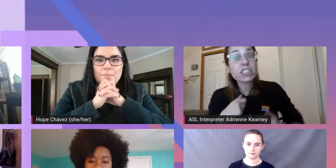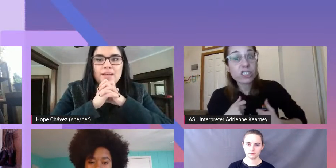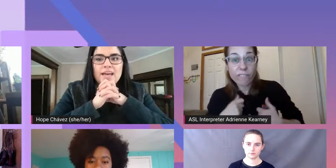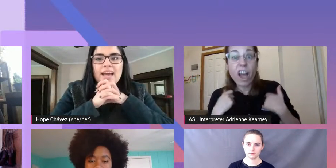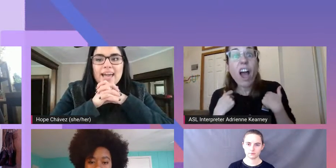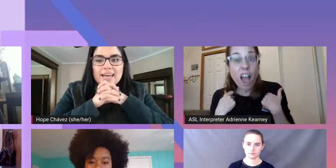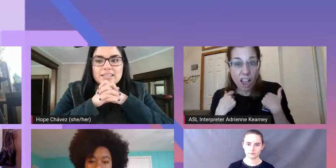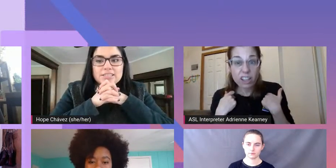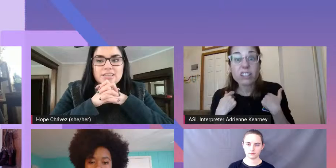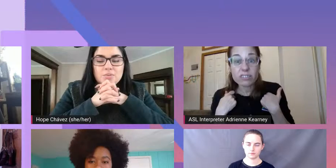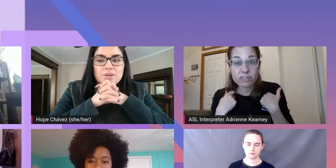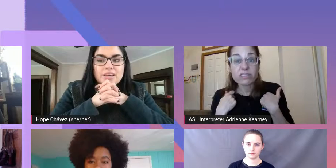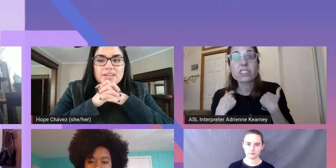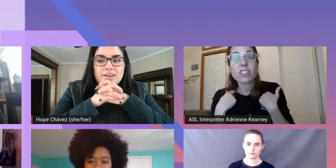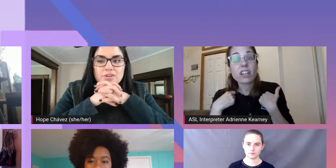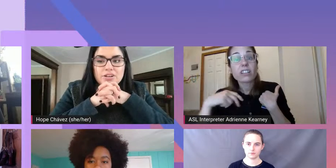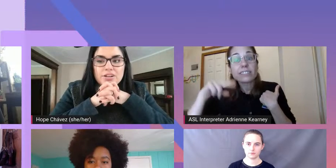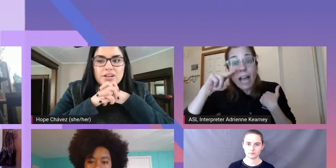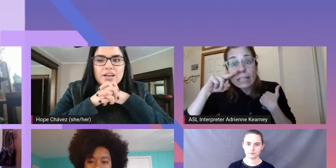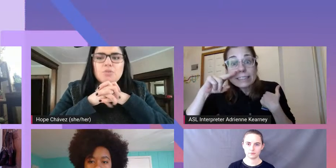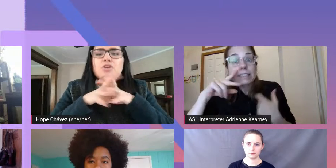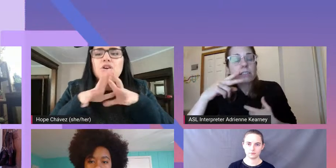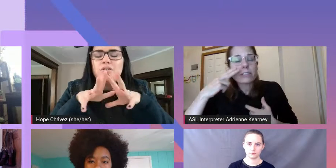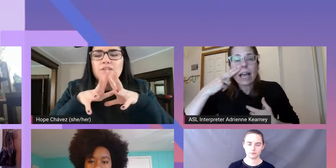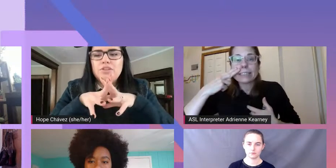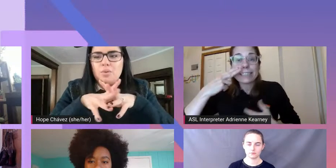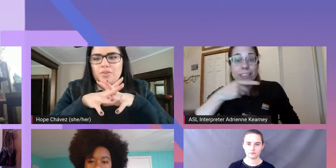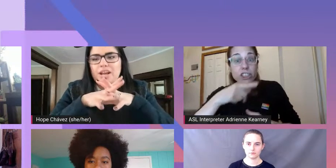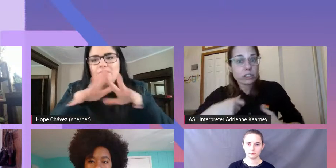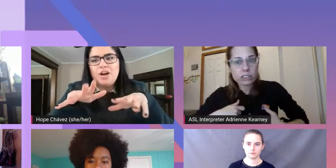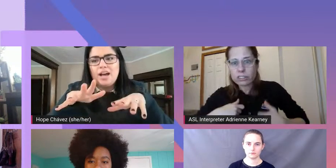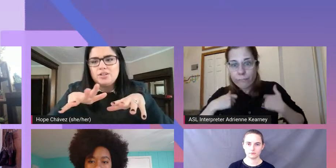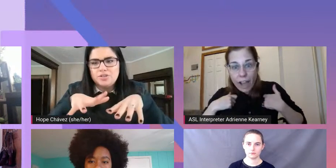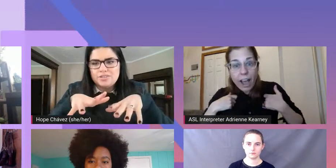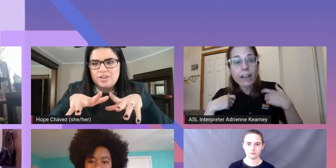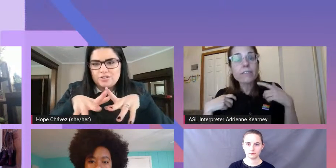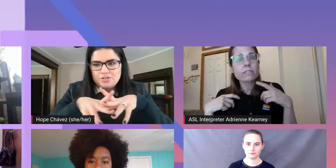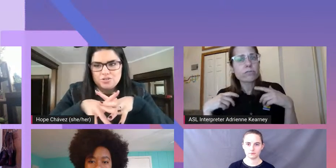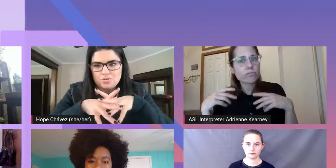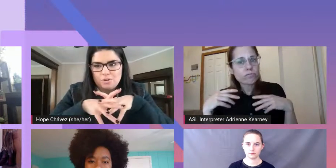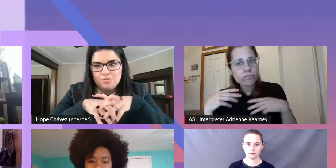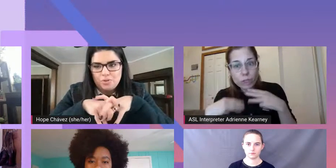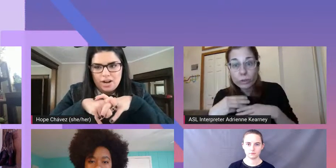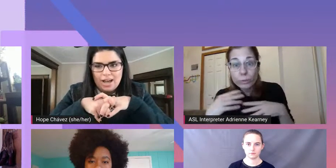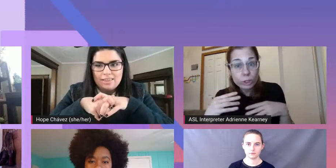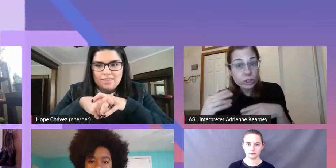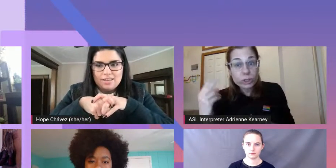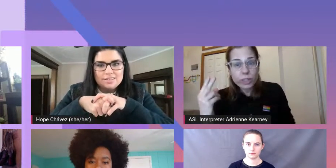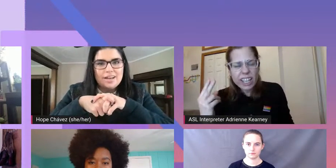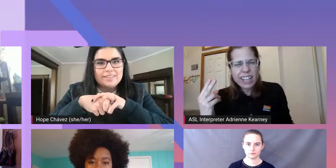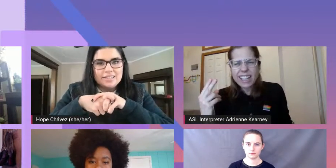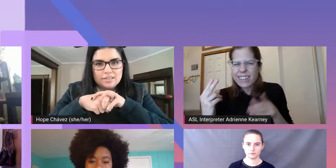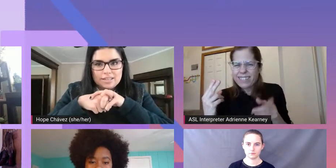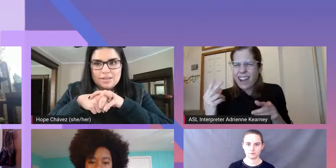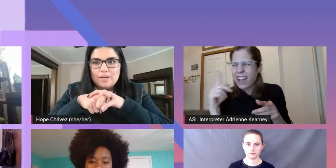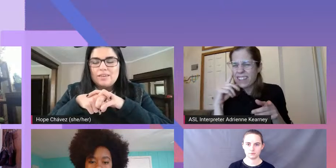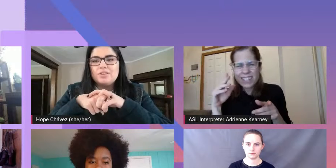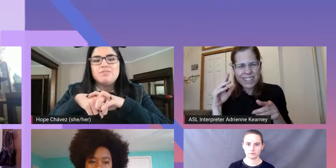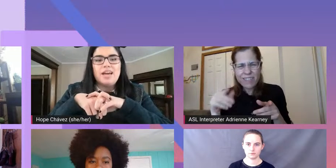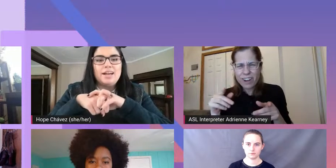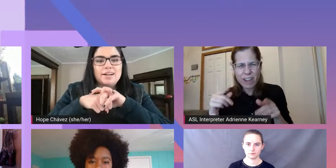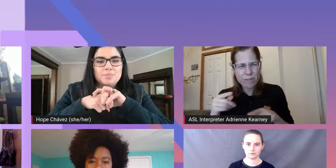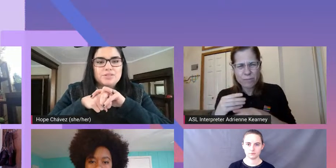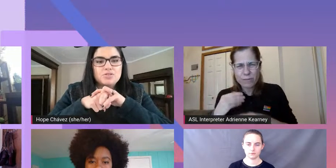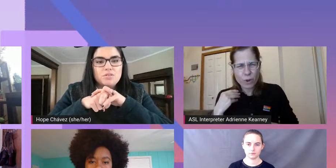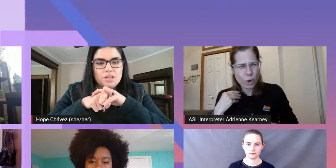regimes. And we had never, I don't know if Long Wharf had ever had a trans character in a story before. I think it's highly unlikely, but